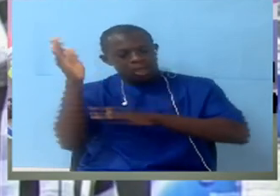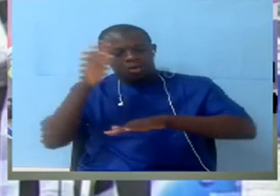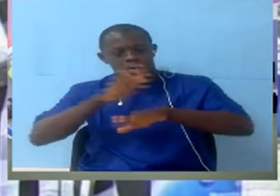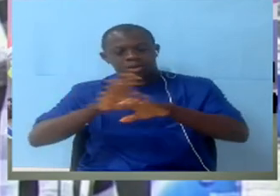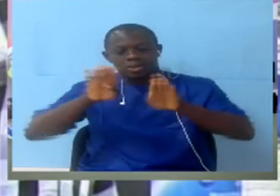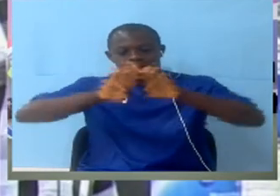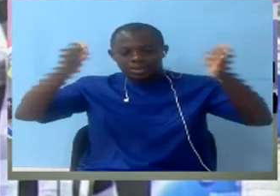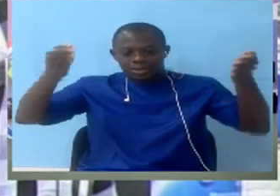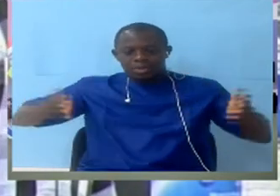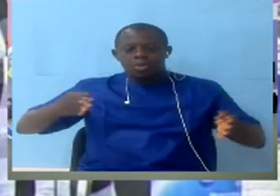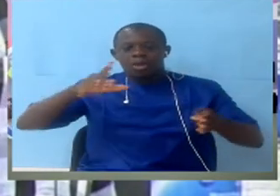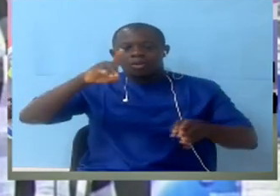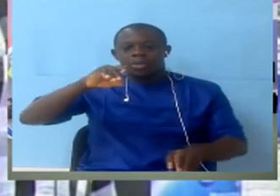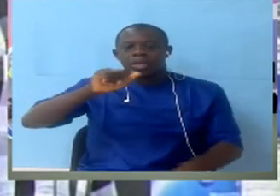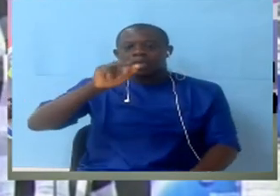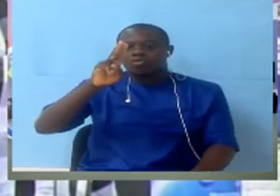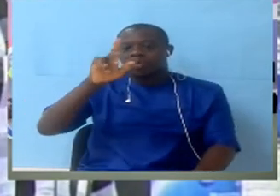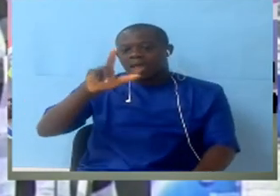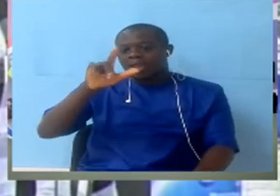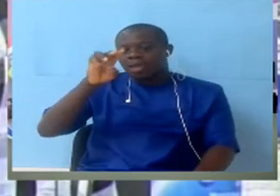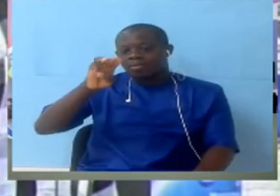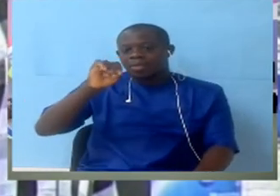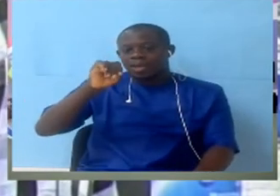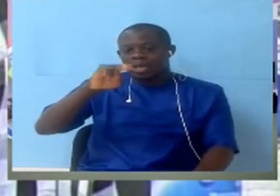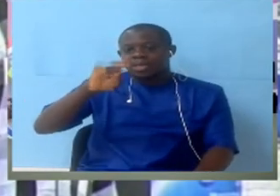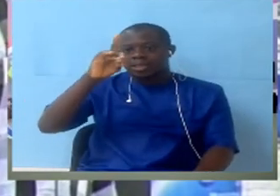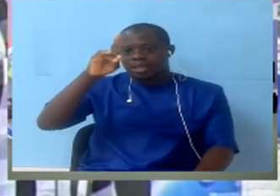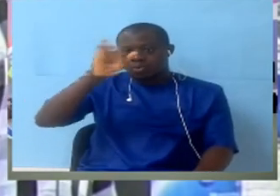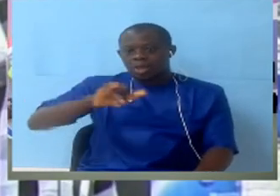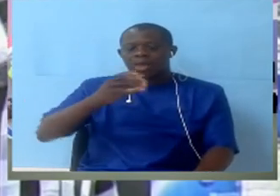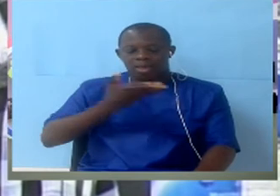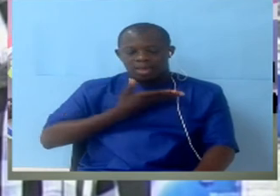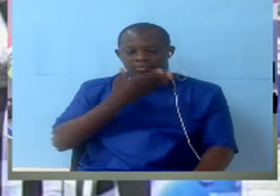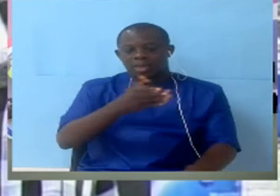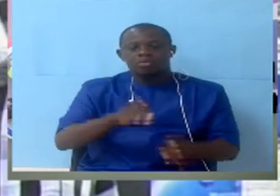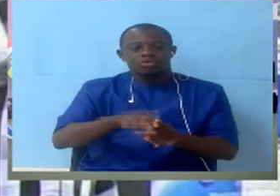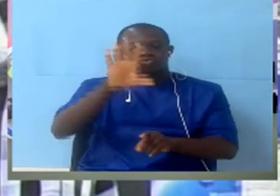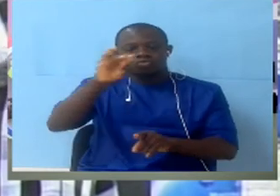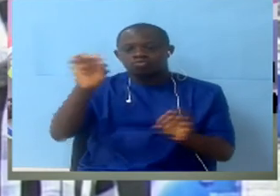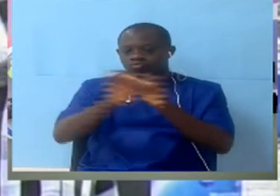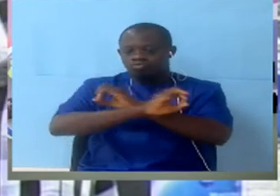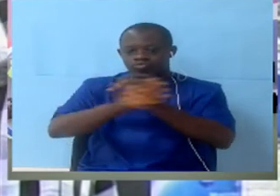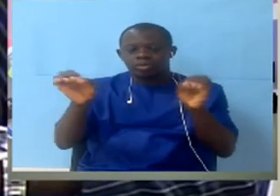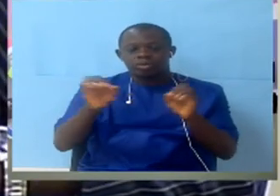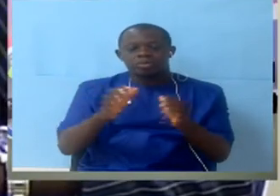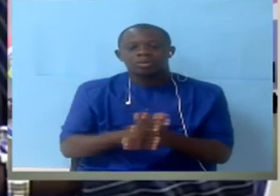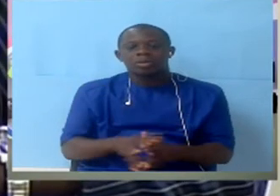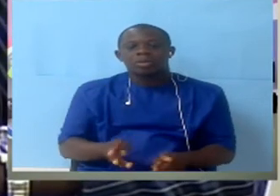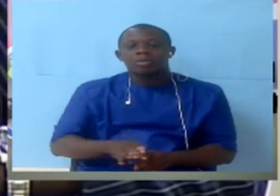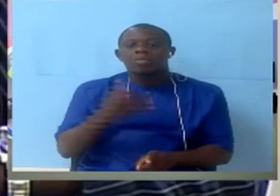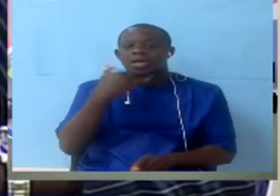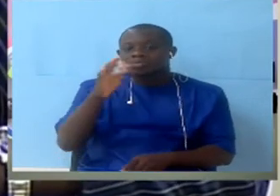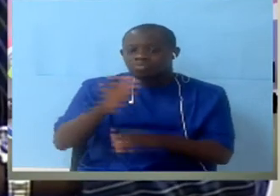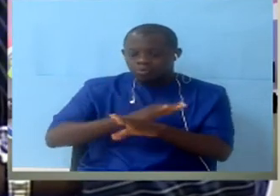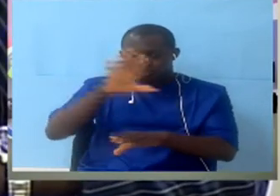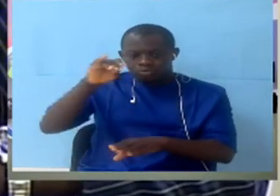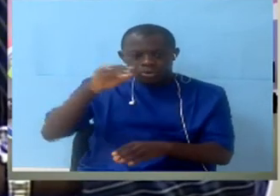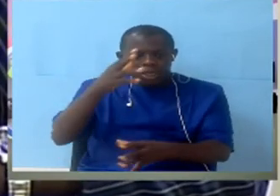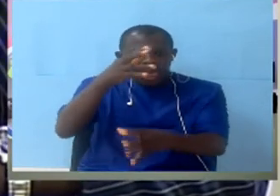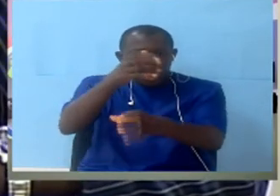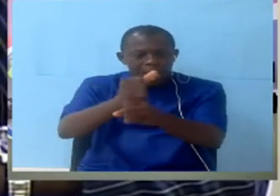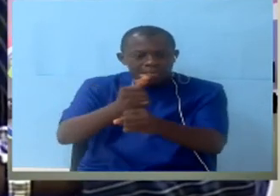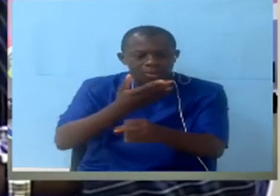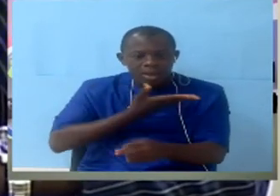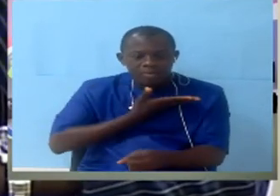police. Paul Mendy was there, a military police officer. But woman fenke. But he didn't do anything. Was he assisted? Wait, ya de male